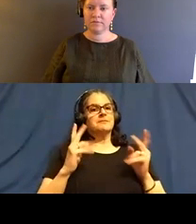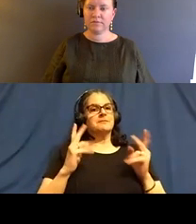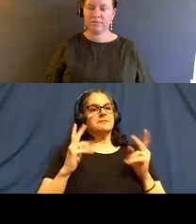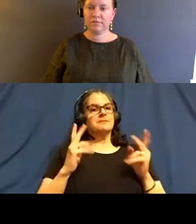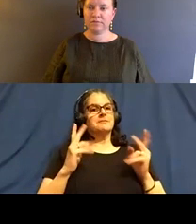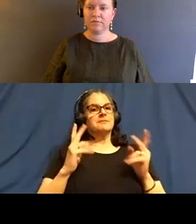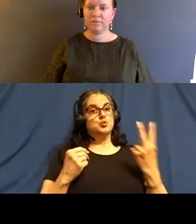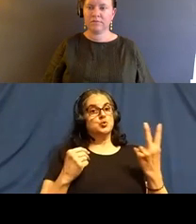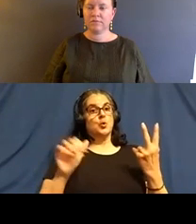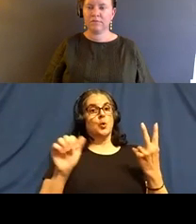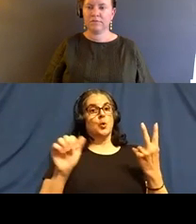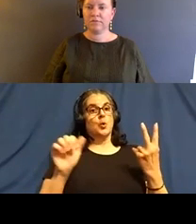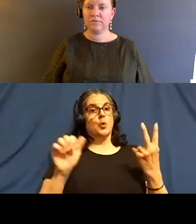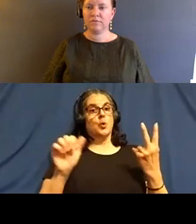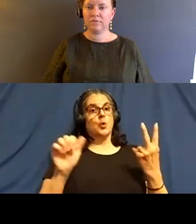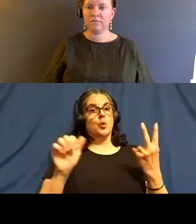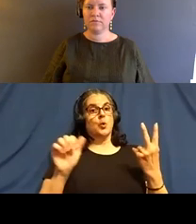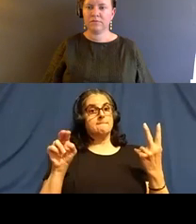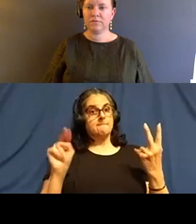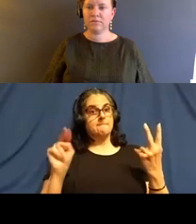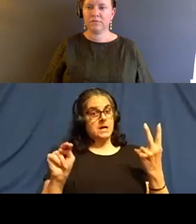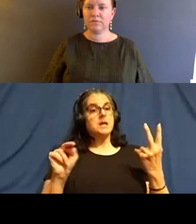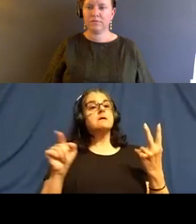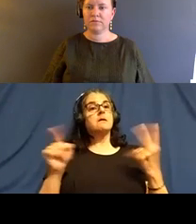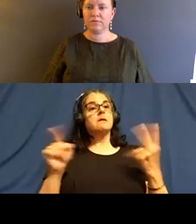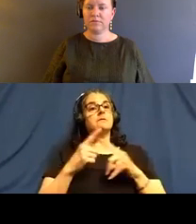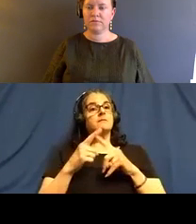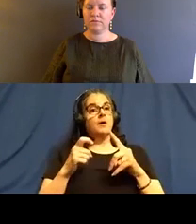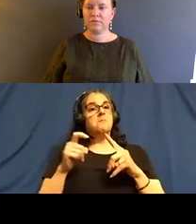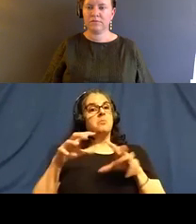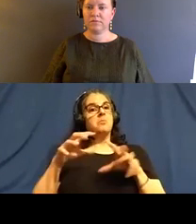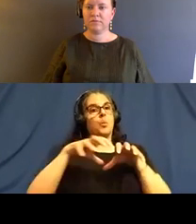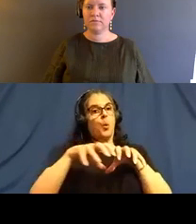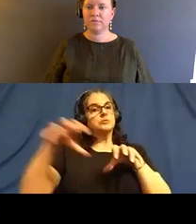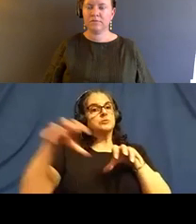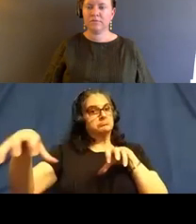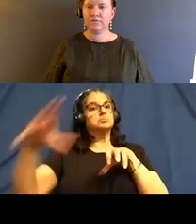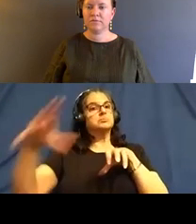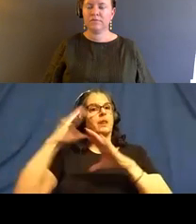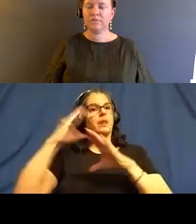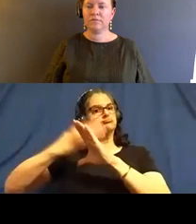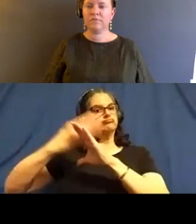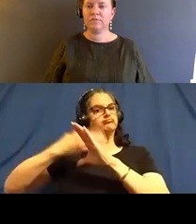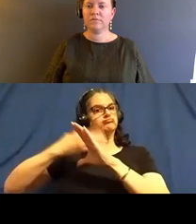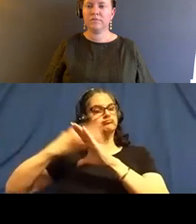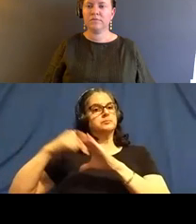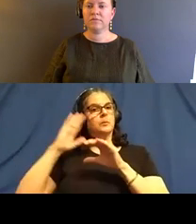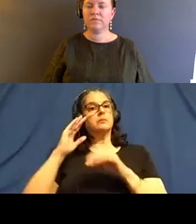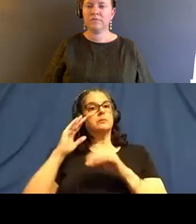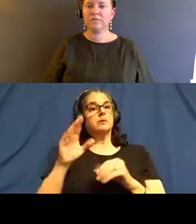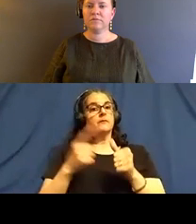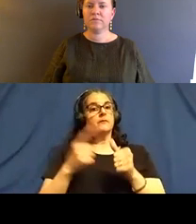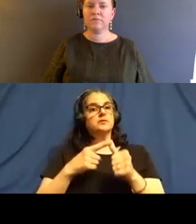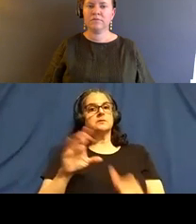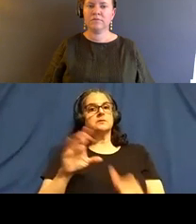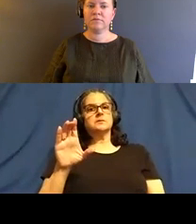wards where the Lawrence to Bryn Mawr Modernization work is taking place. So first, Alderman Cappleman of